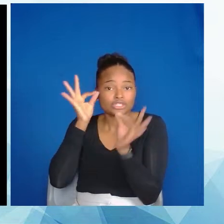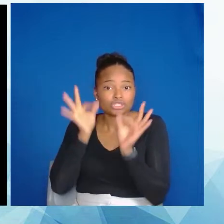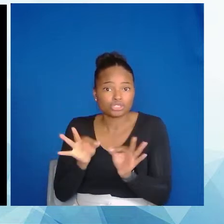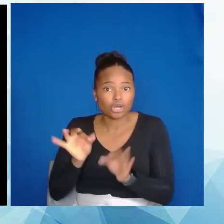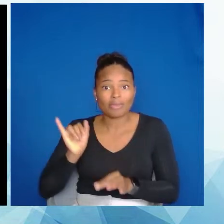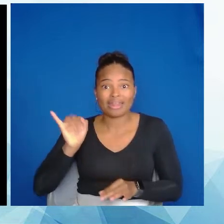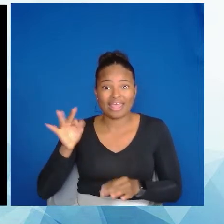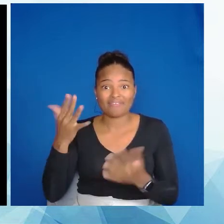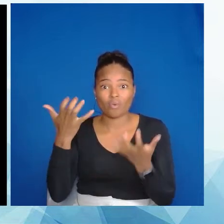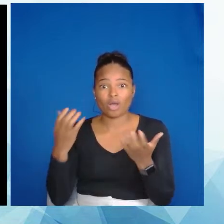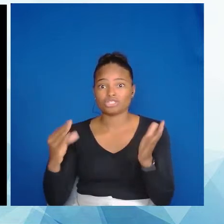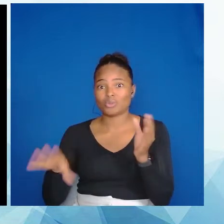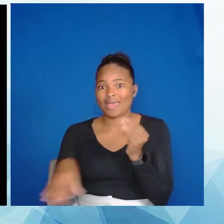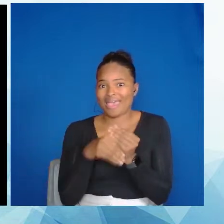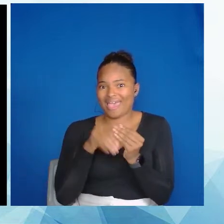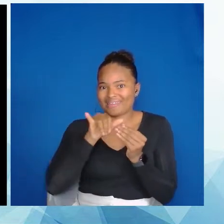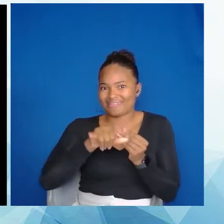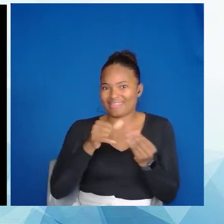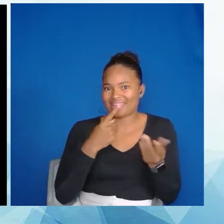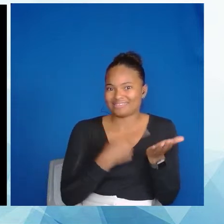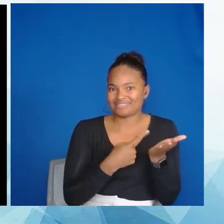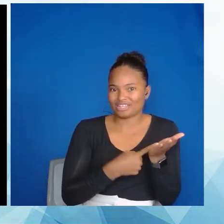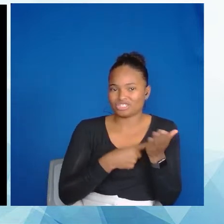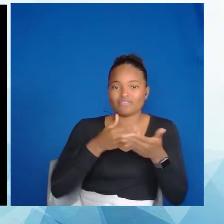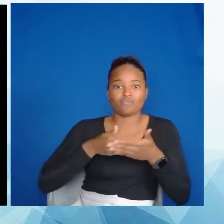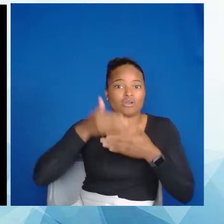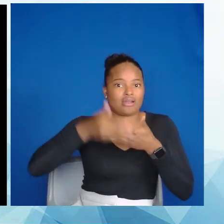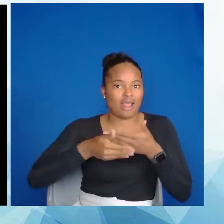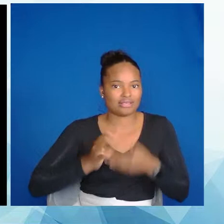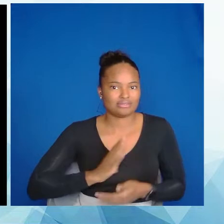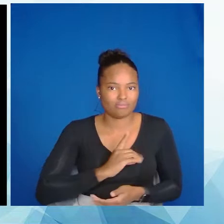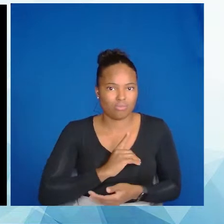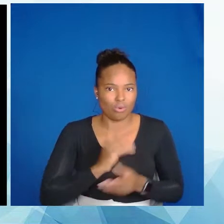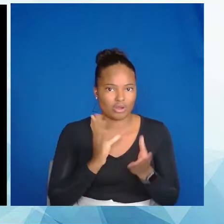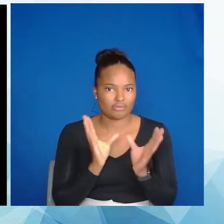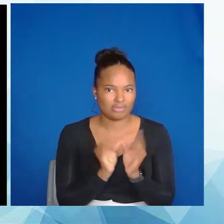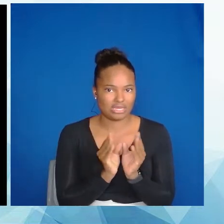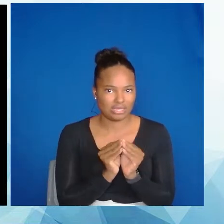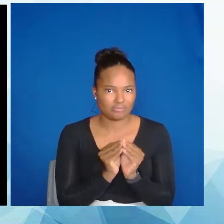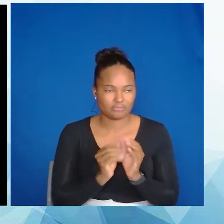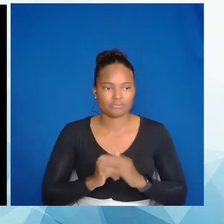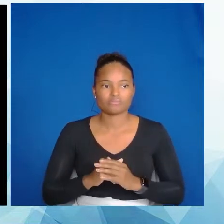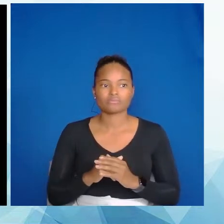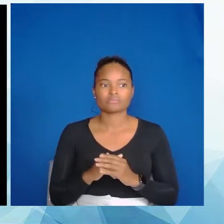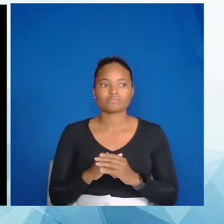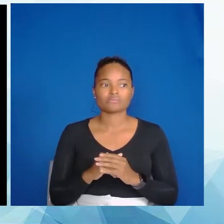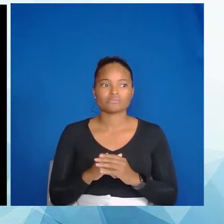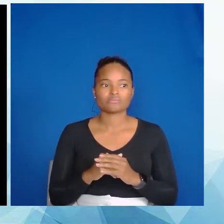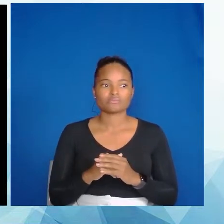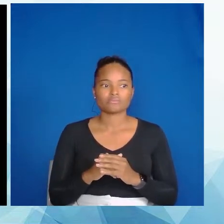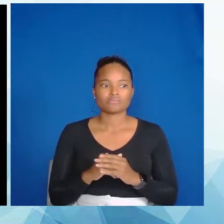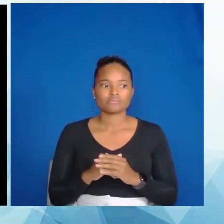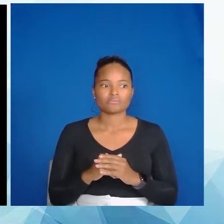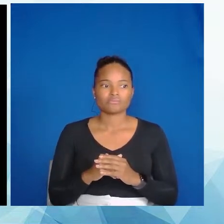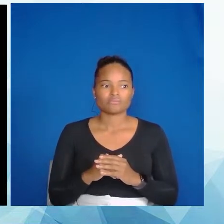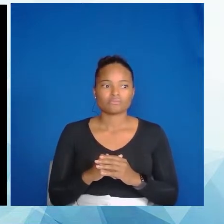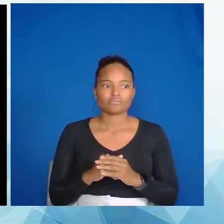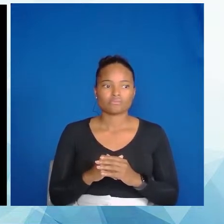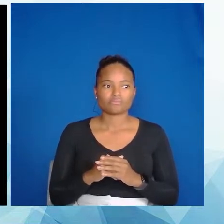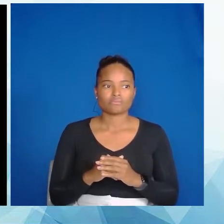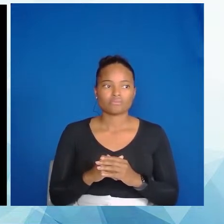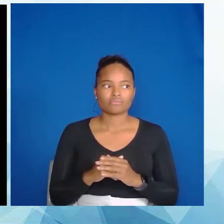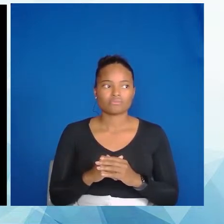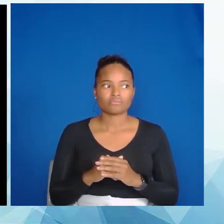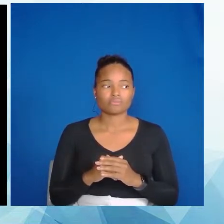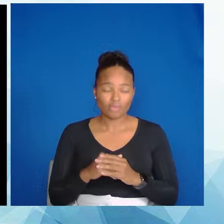wants to direct staff or someone else to look at it and come back with it. There is a exception that